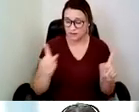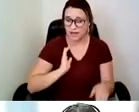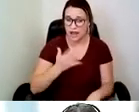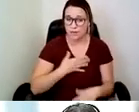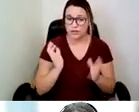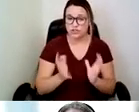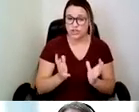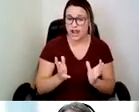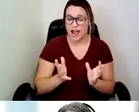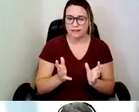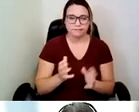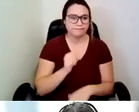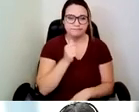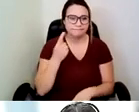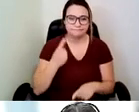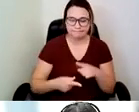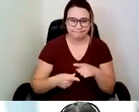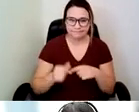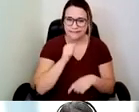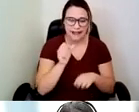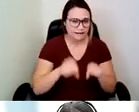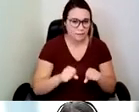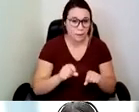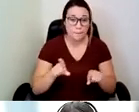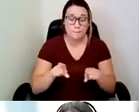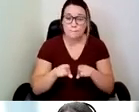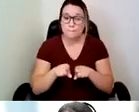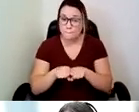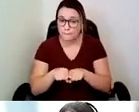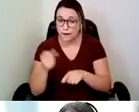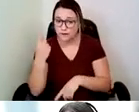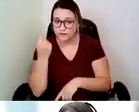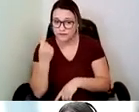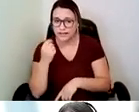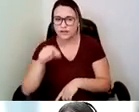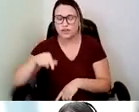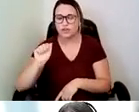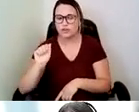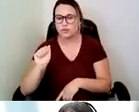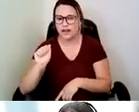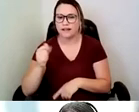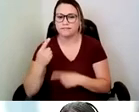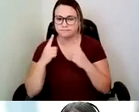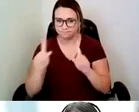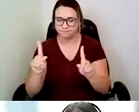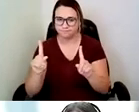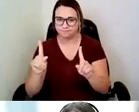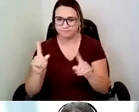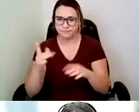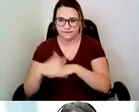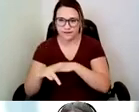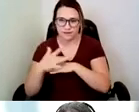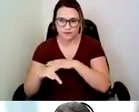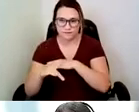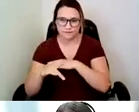this session, but you're welcome to submit questions via the Q&A feature. And I did just get a comment that it's a little difficult to hear